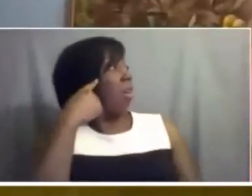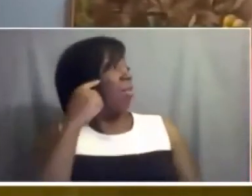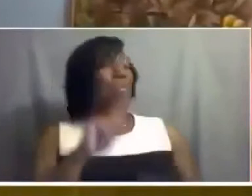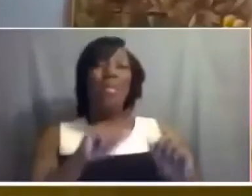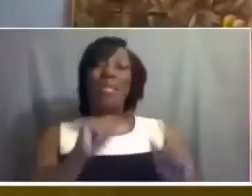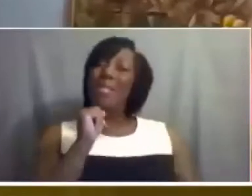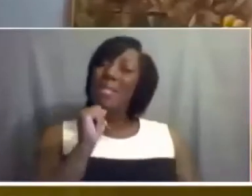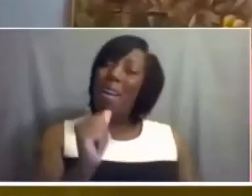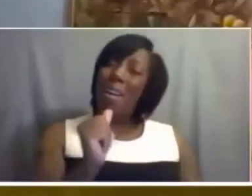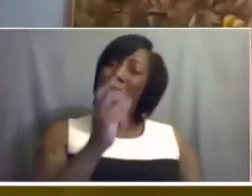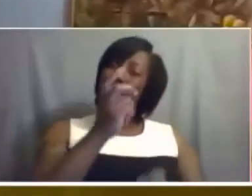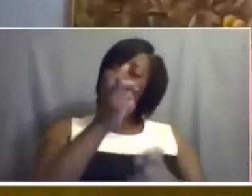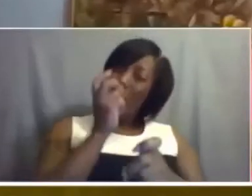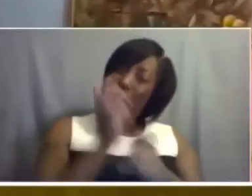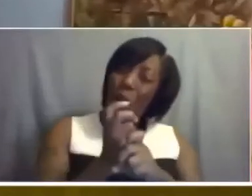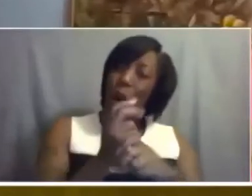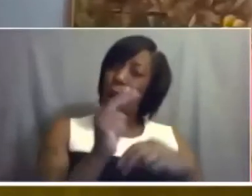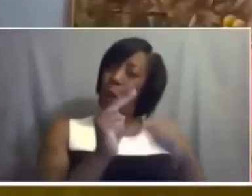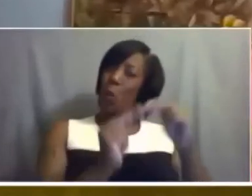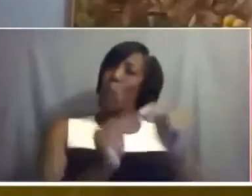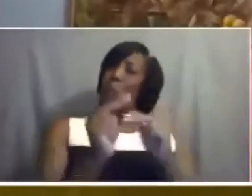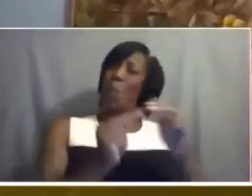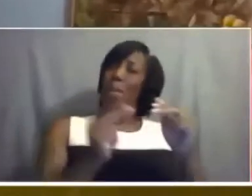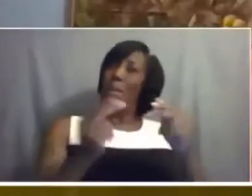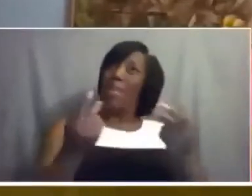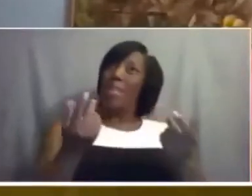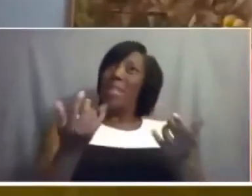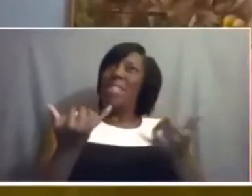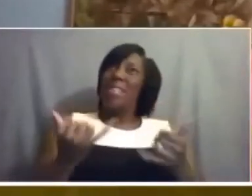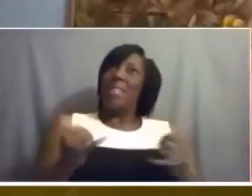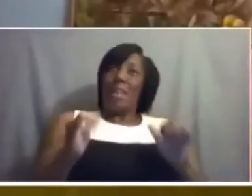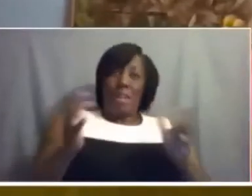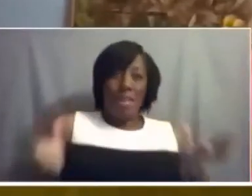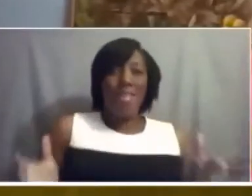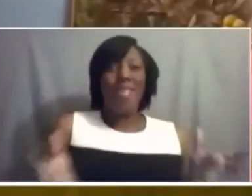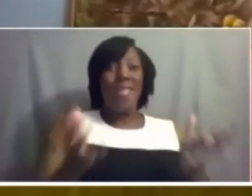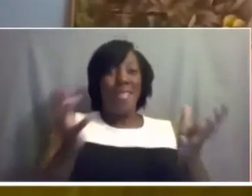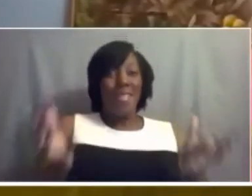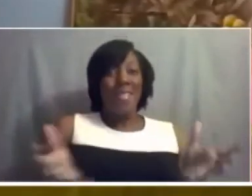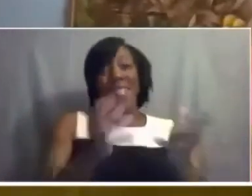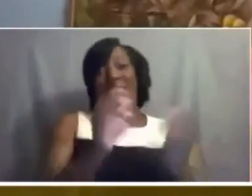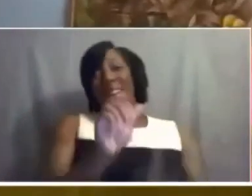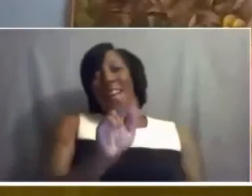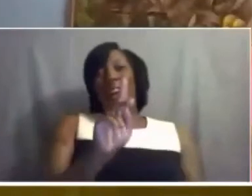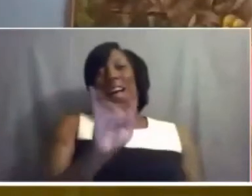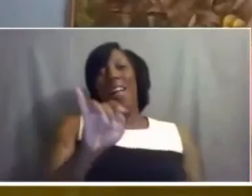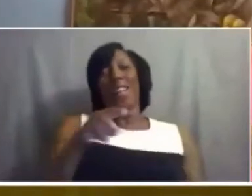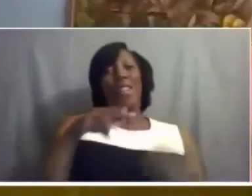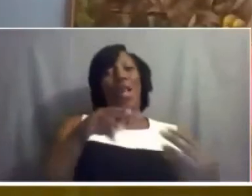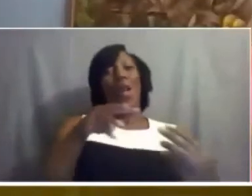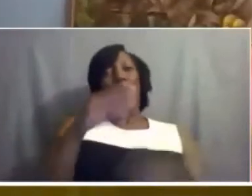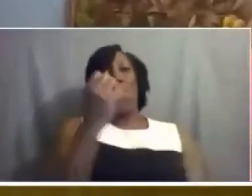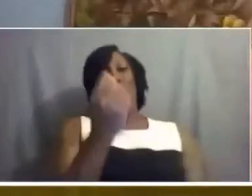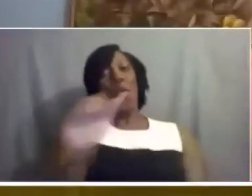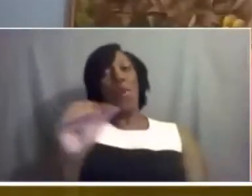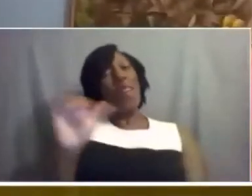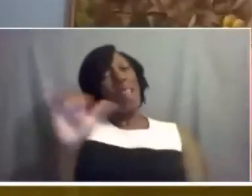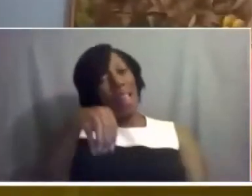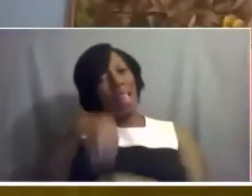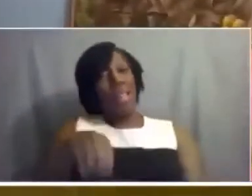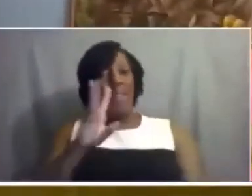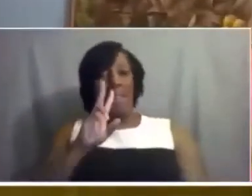to build up the same kind of anti-war movement that we had during the days of Vietnam. And this means that we